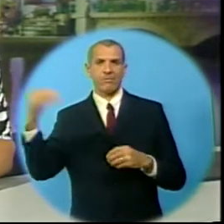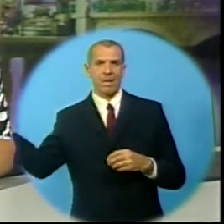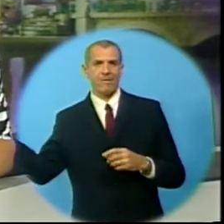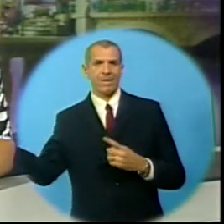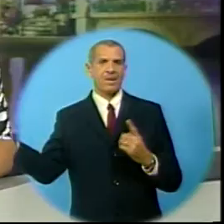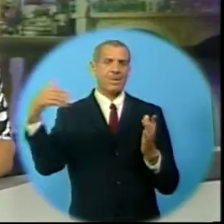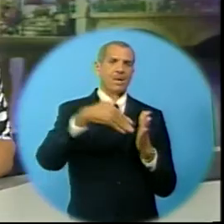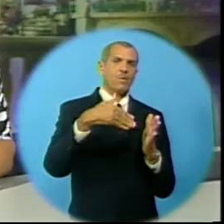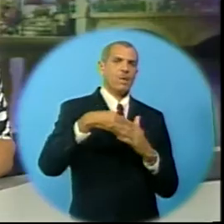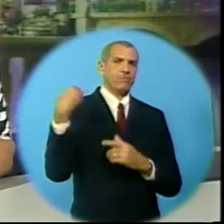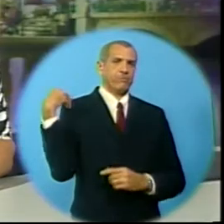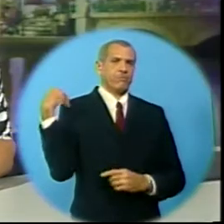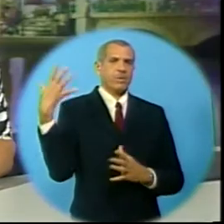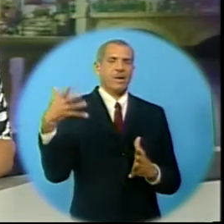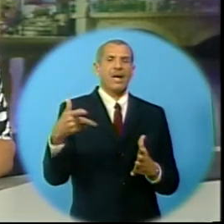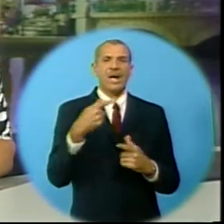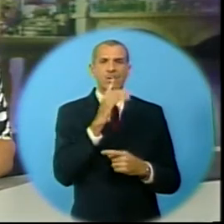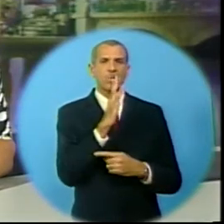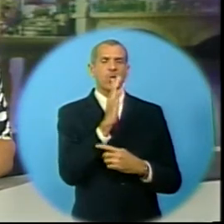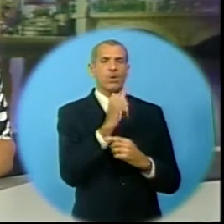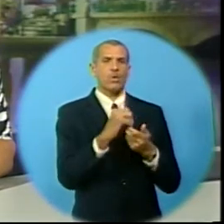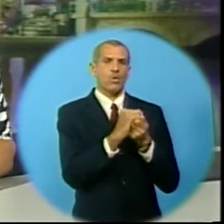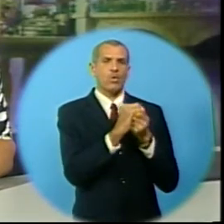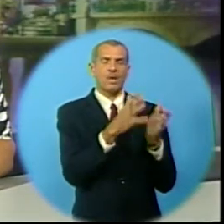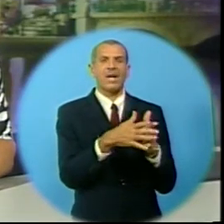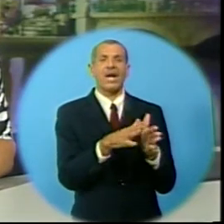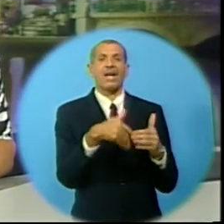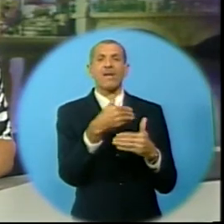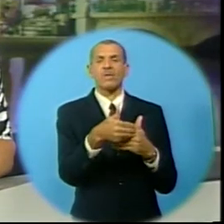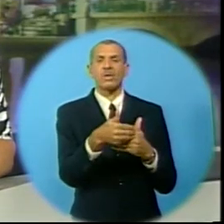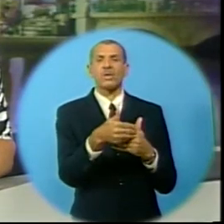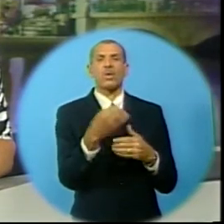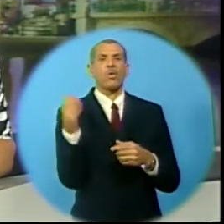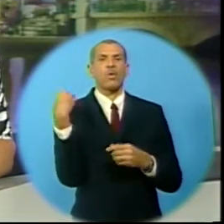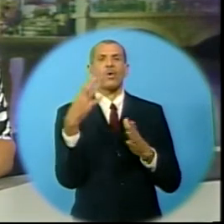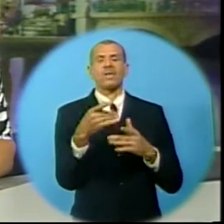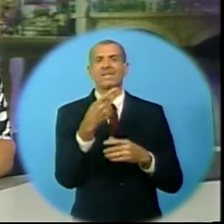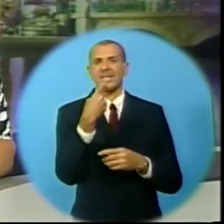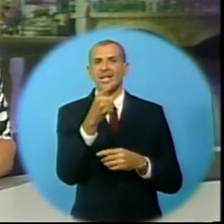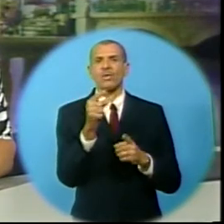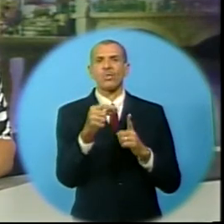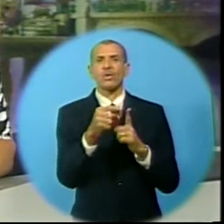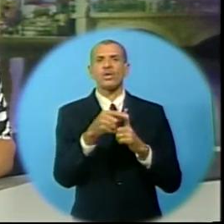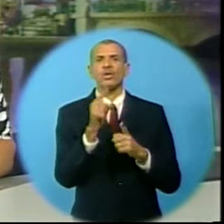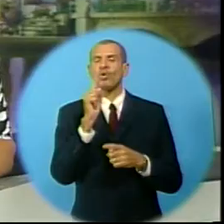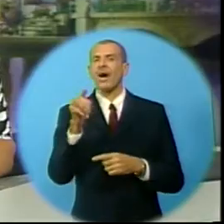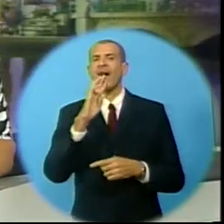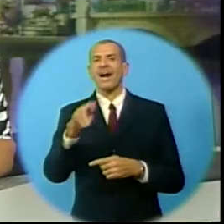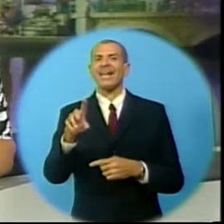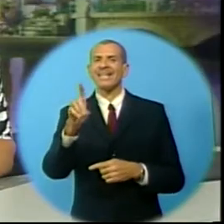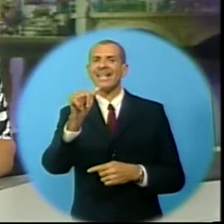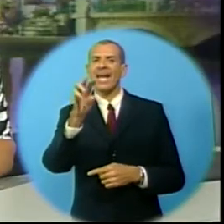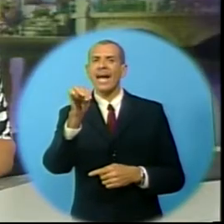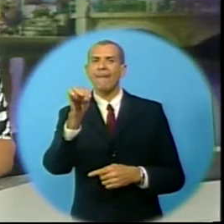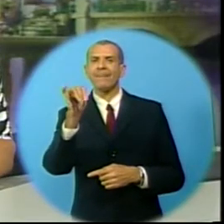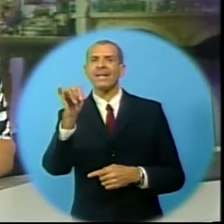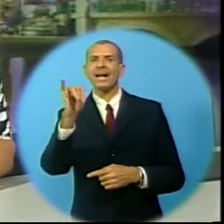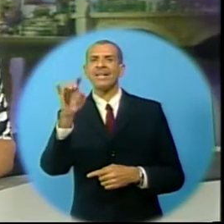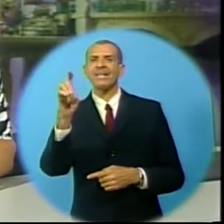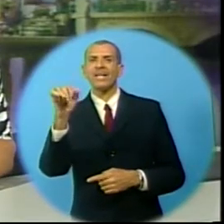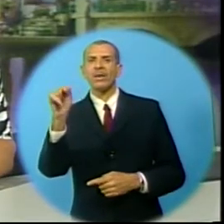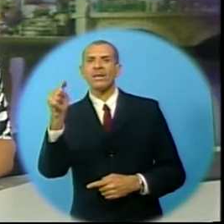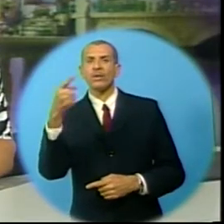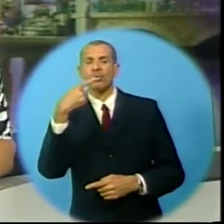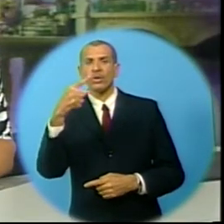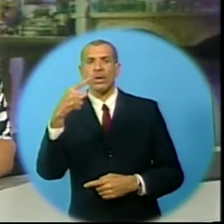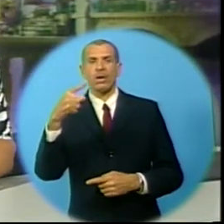sergeant. The sergeant spoke with the store owner, but after doing so, the owner uttered the words, "You are a damn idiot," to the junior